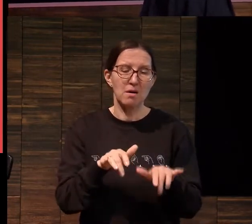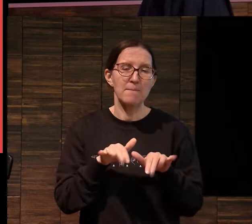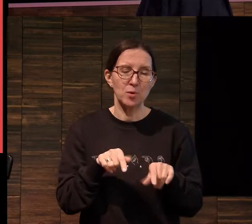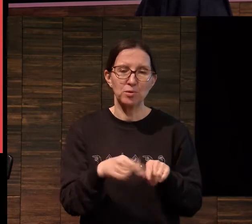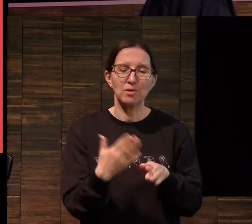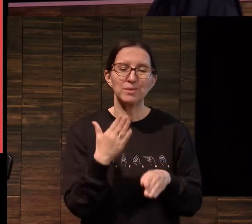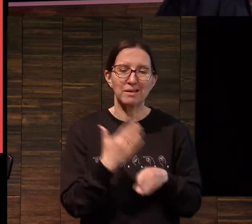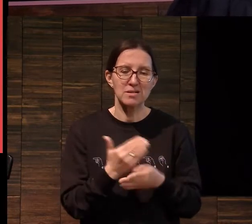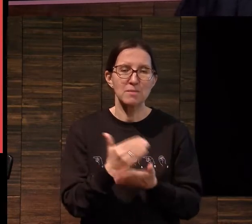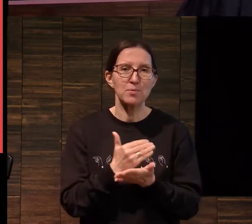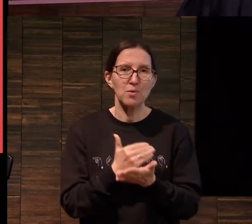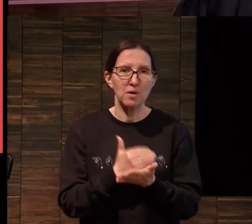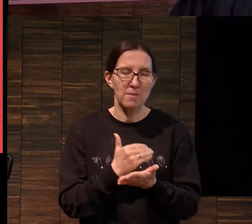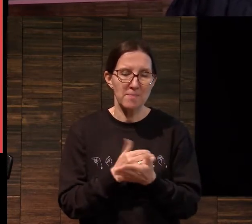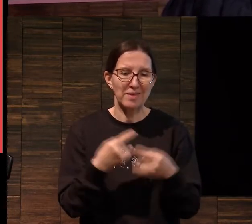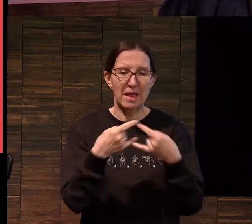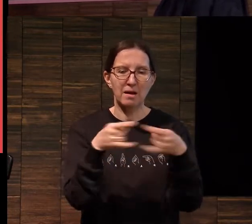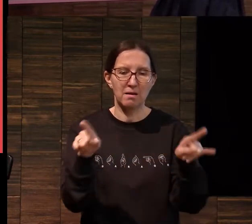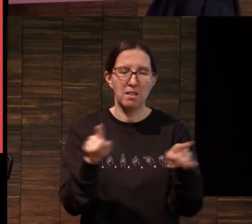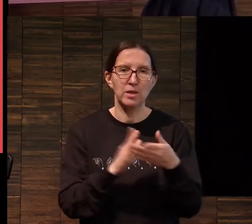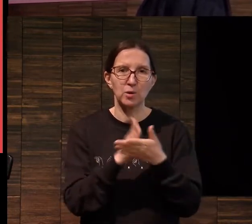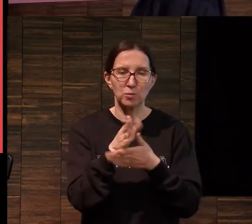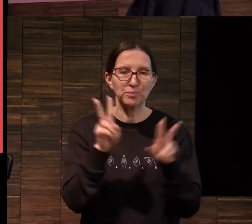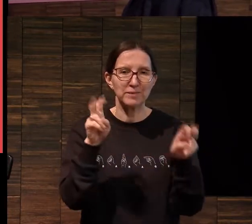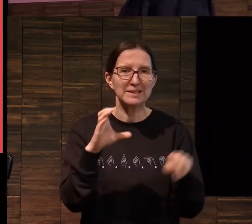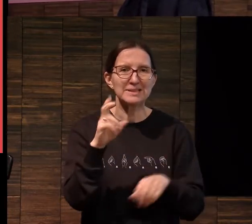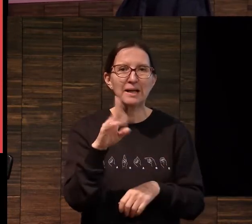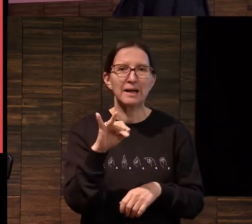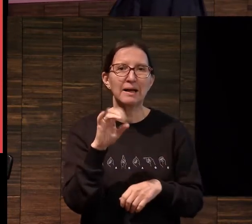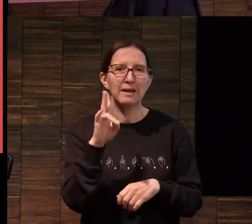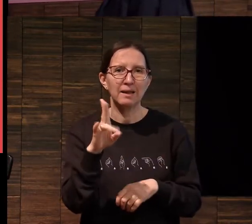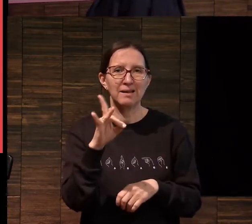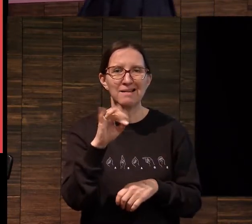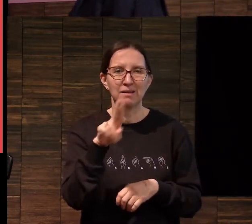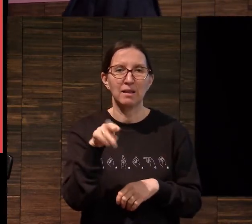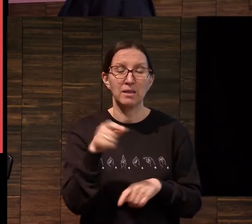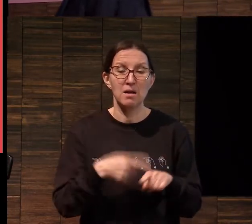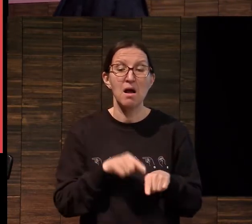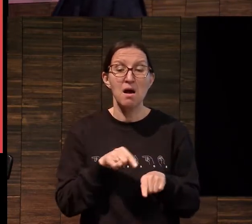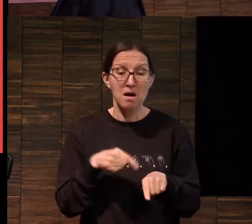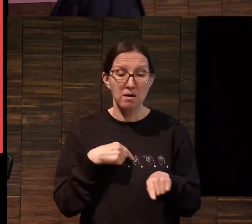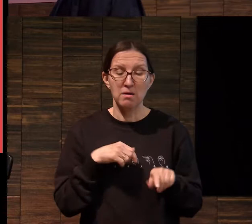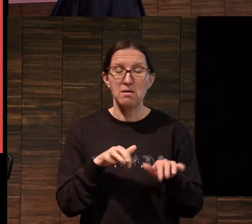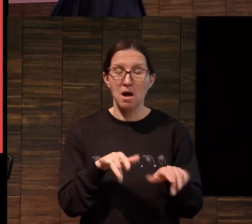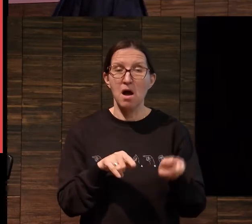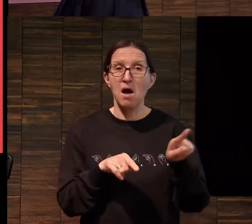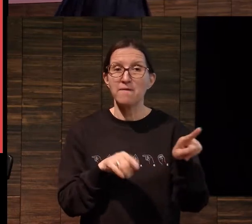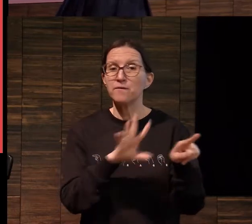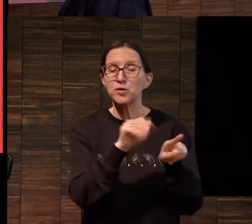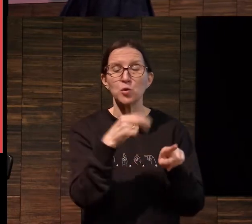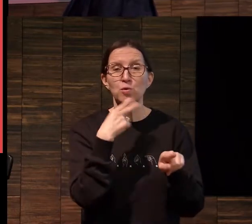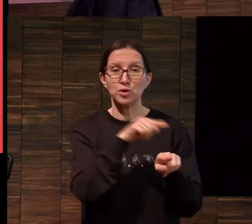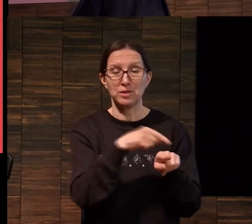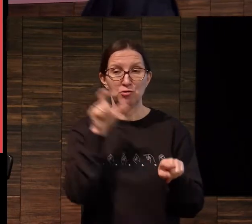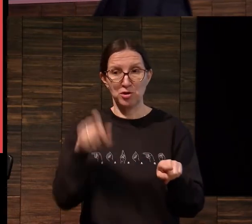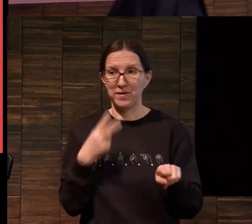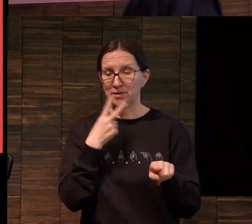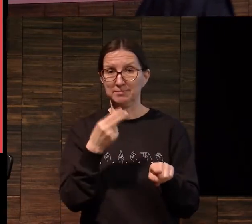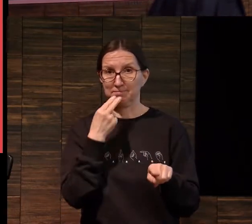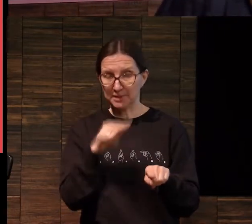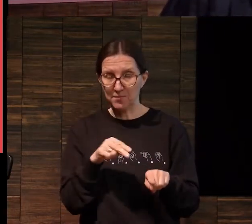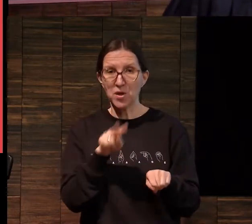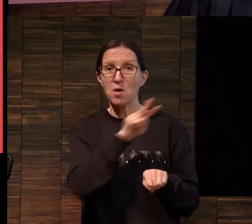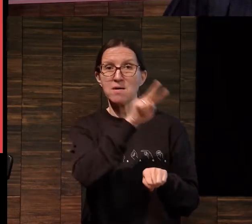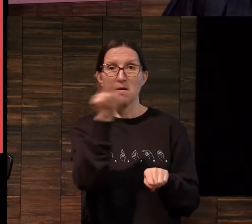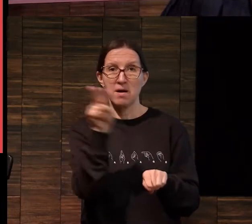for people who are partially sighted. Partially sighted people use screen reader accessibility applications that